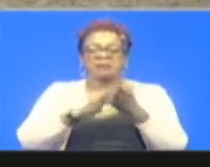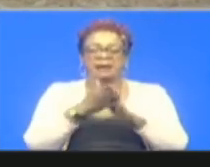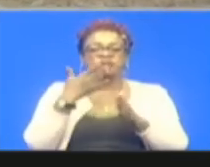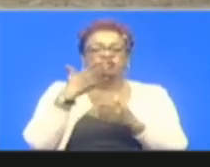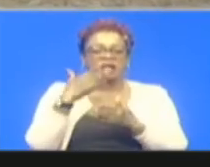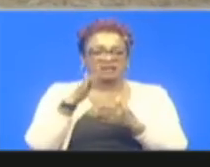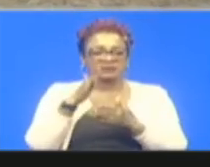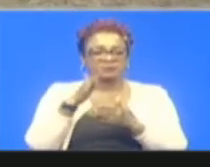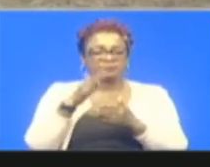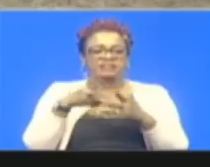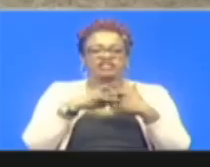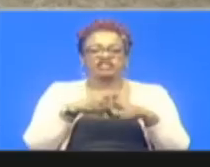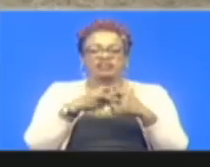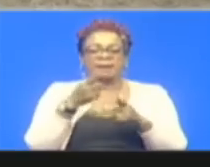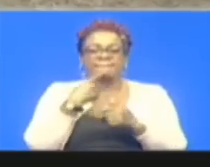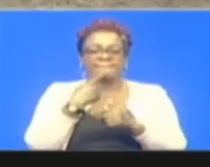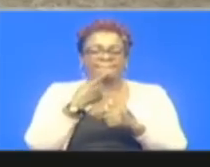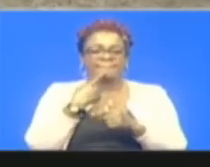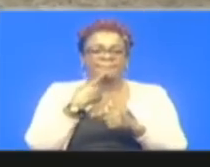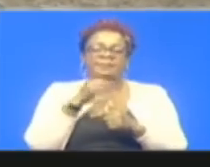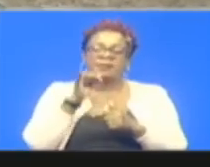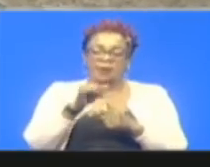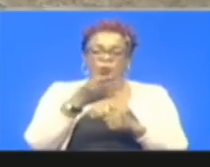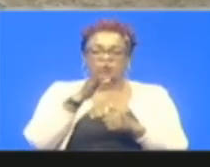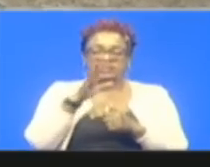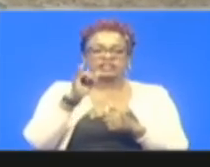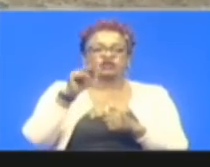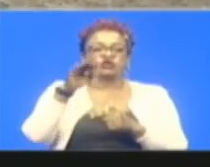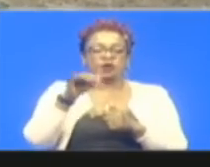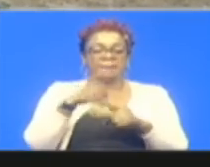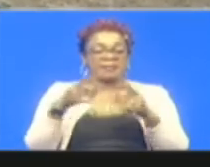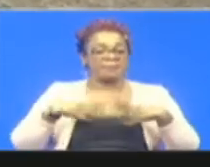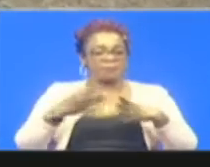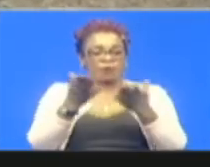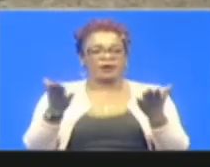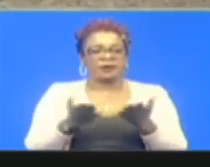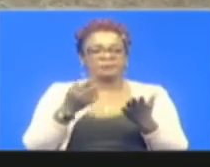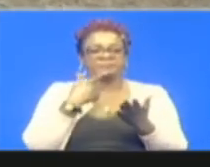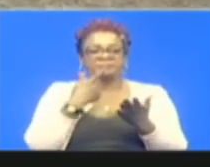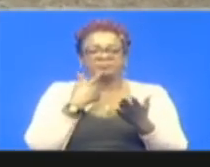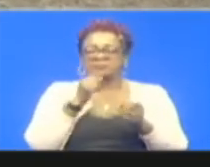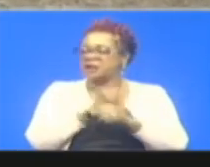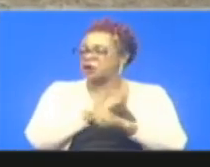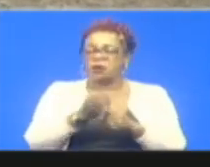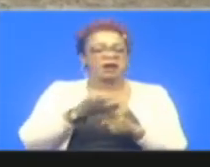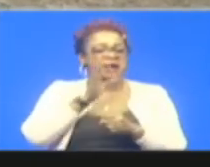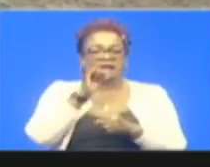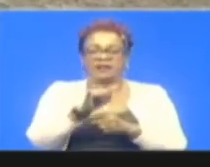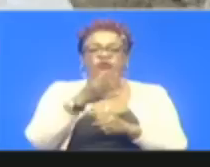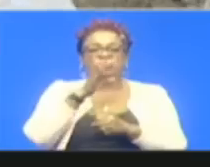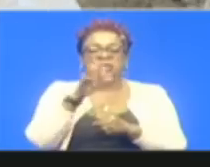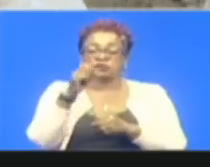engineers call it saltwater intrusion, but to the people here, it just simply means that they could not drink that water anymore, and so they had to